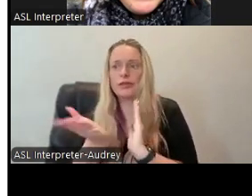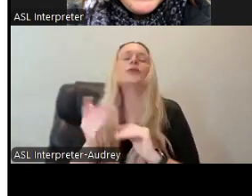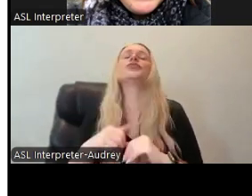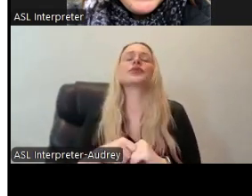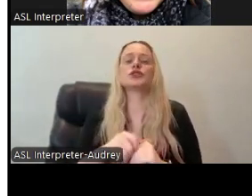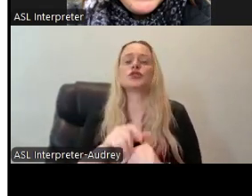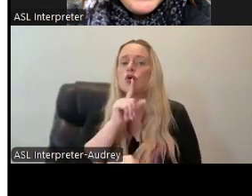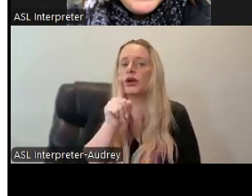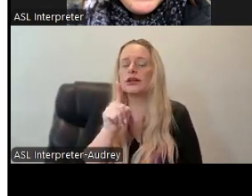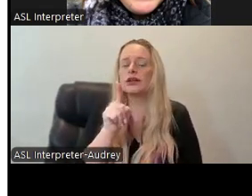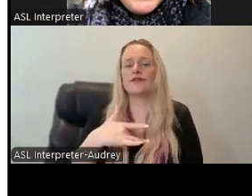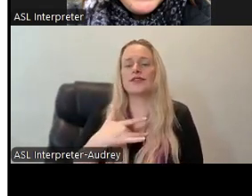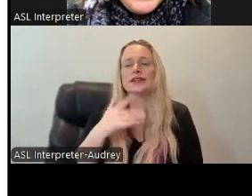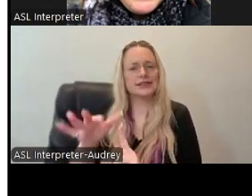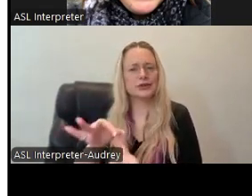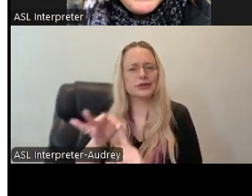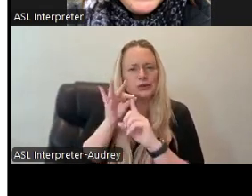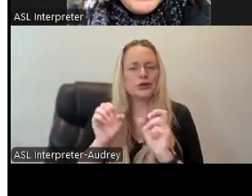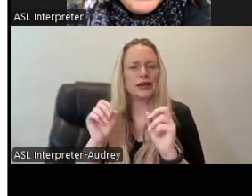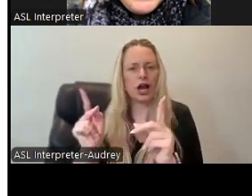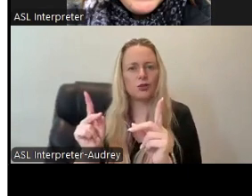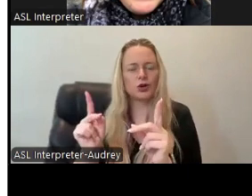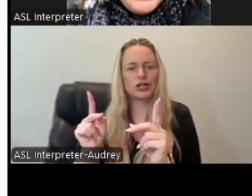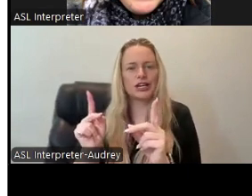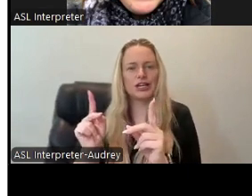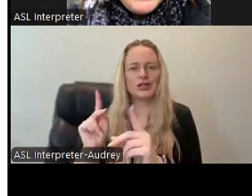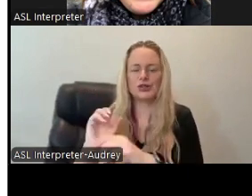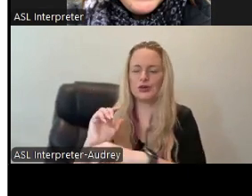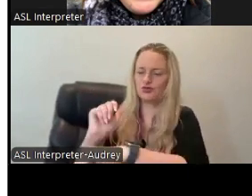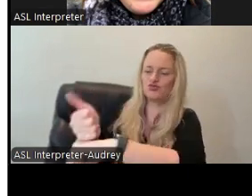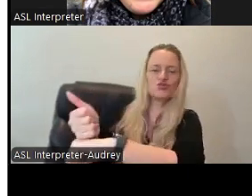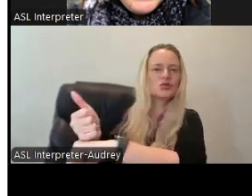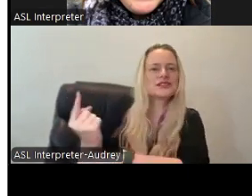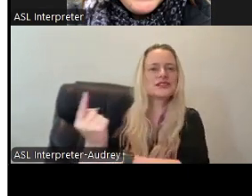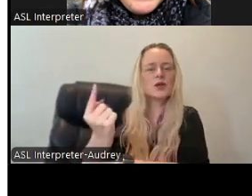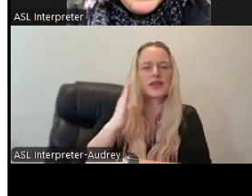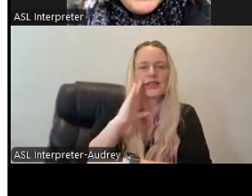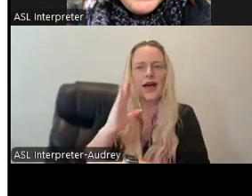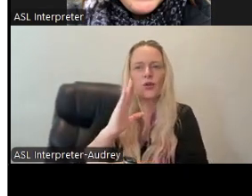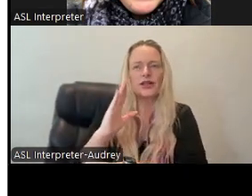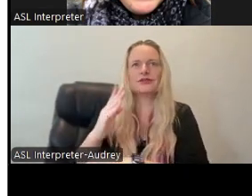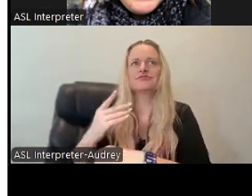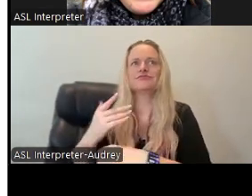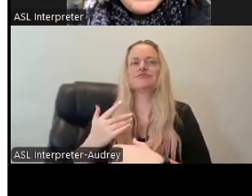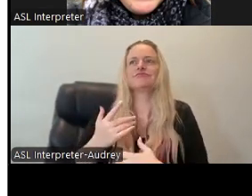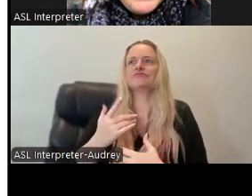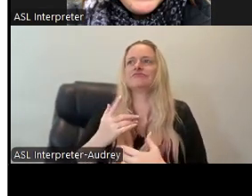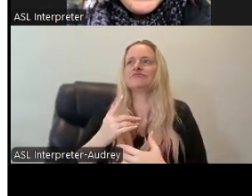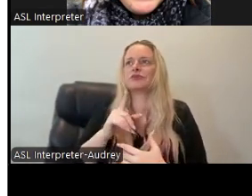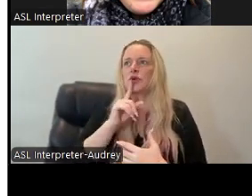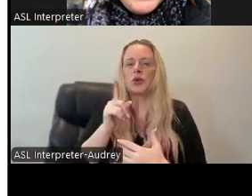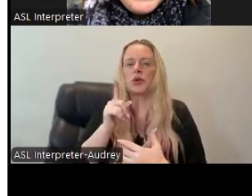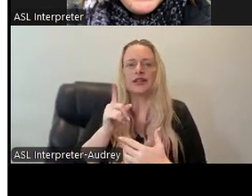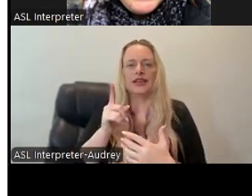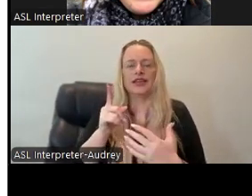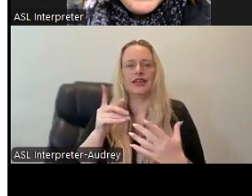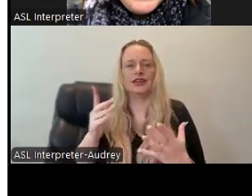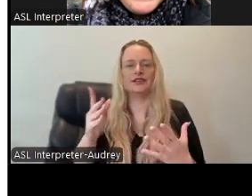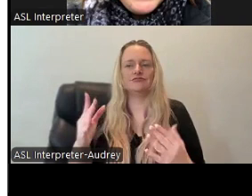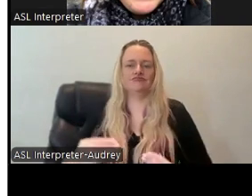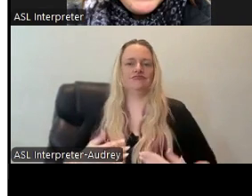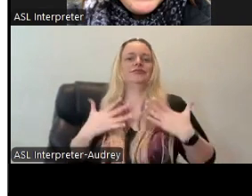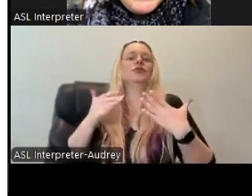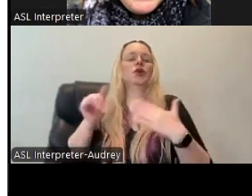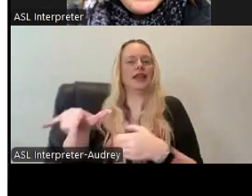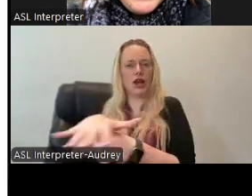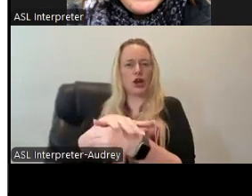it's really going to be a unique opportunity to put something there that will really kind of bring that whole area back to life, because